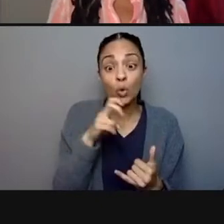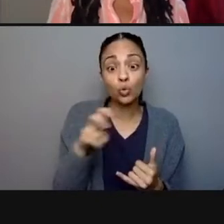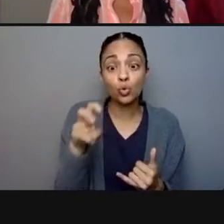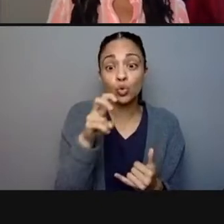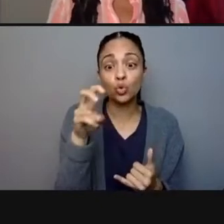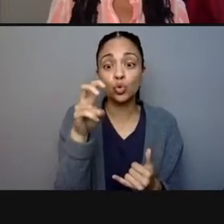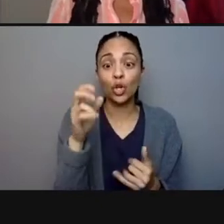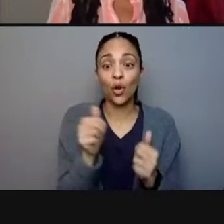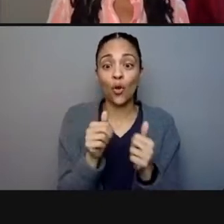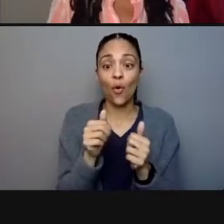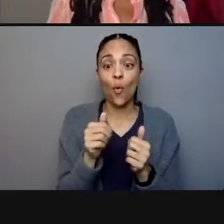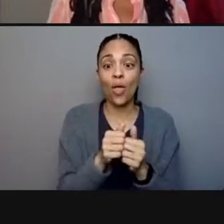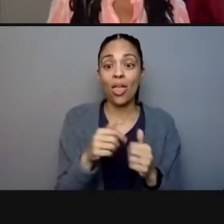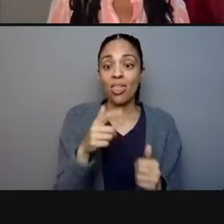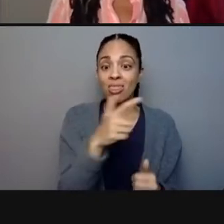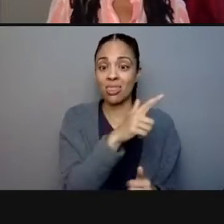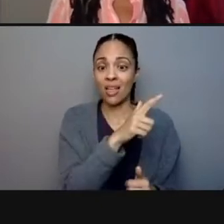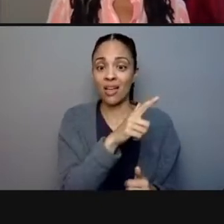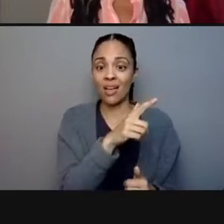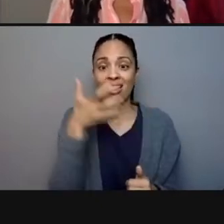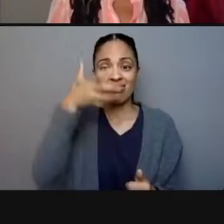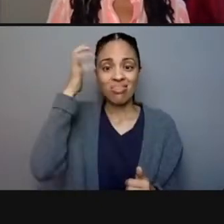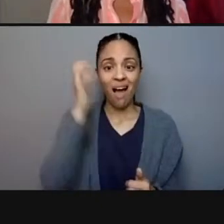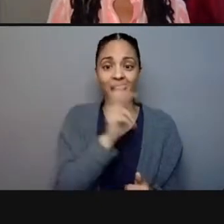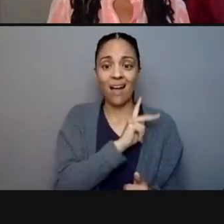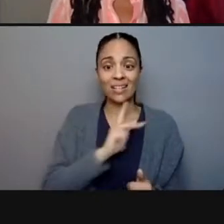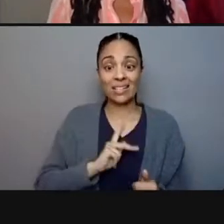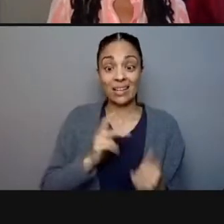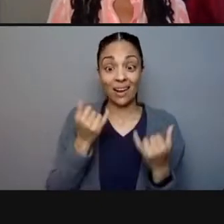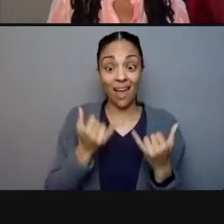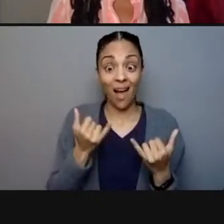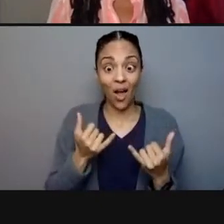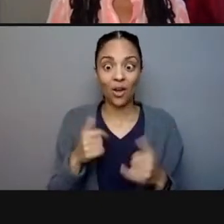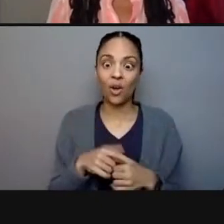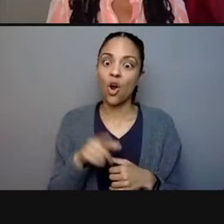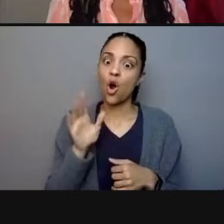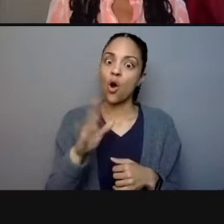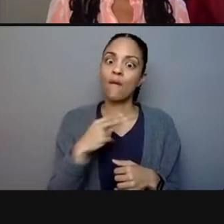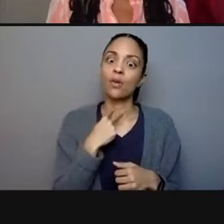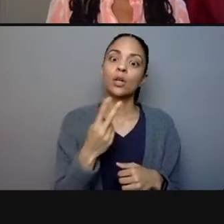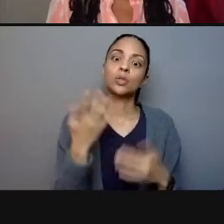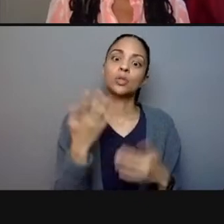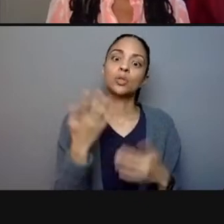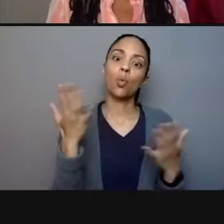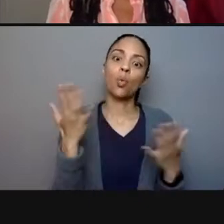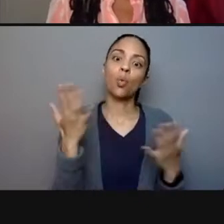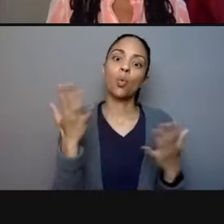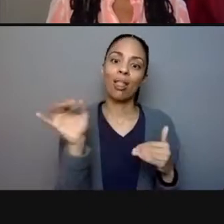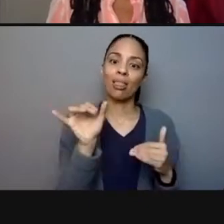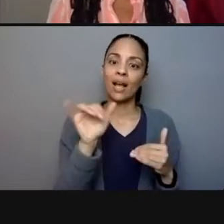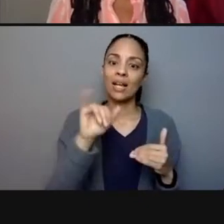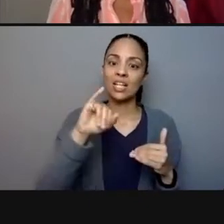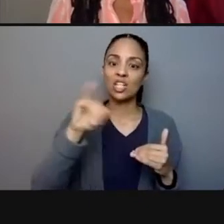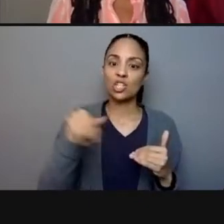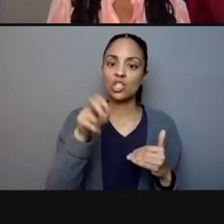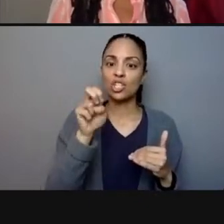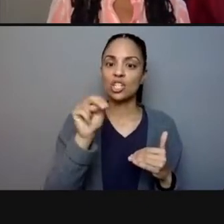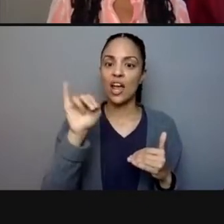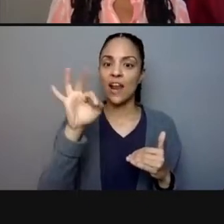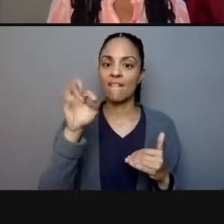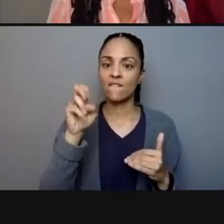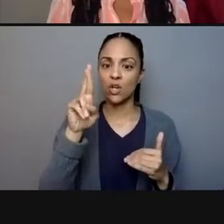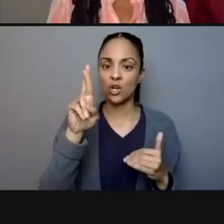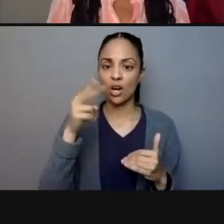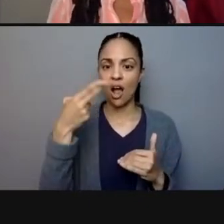Shinzi. She's got a Jennifer Hudson voice. She's got a heart that's like bigger than the world. She's starting foundations that